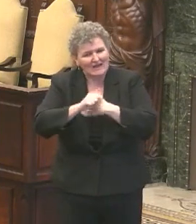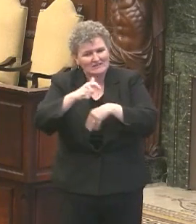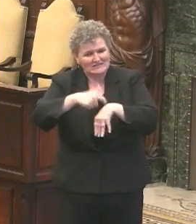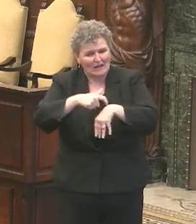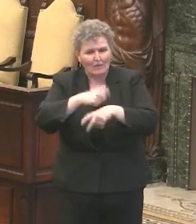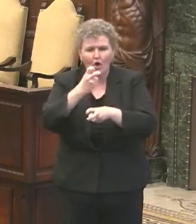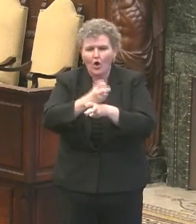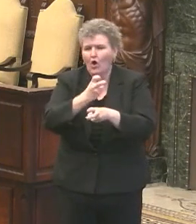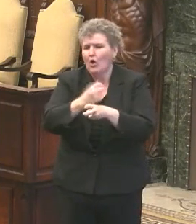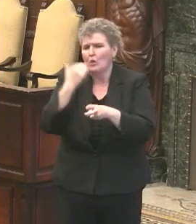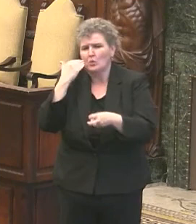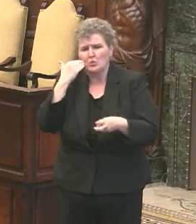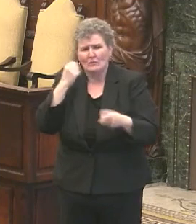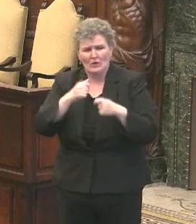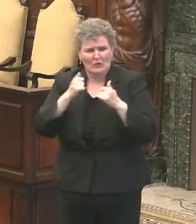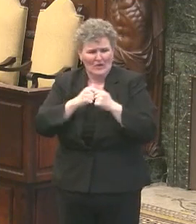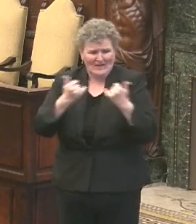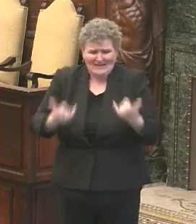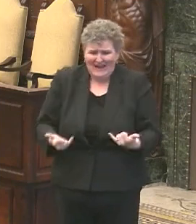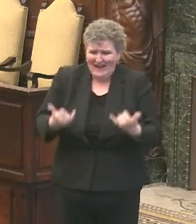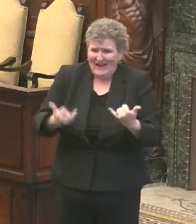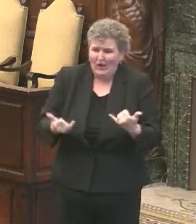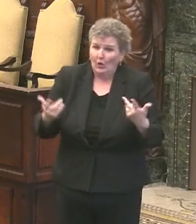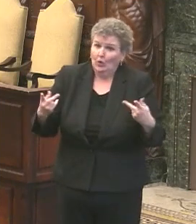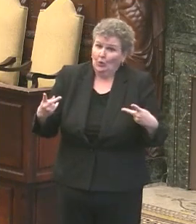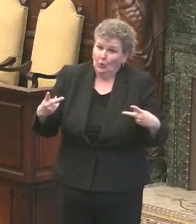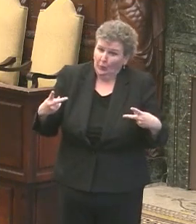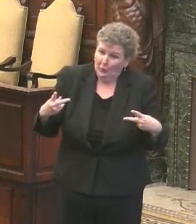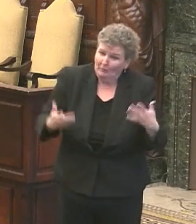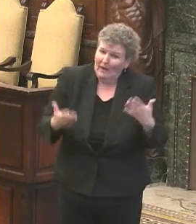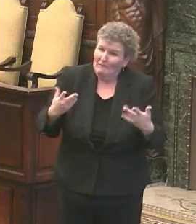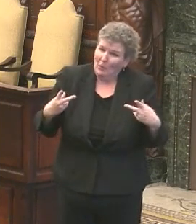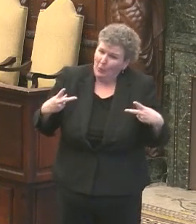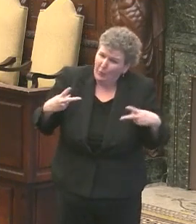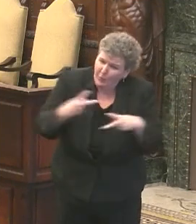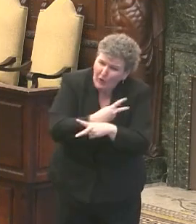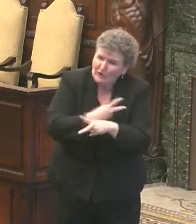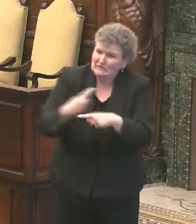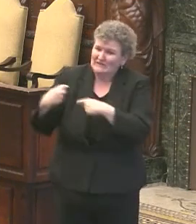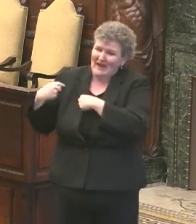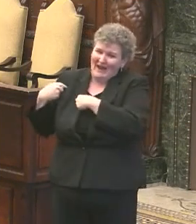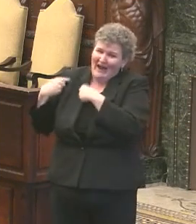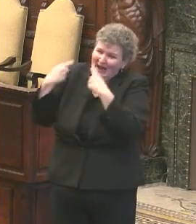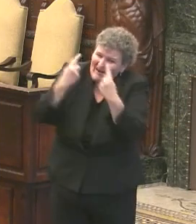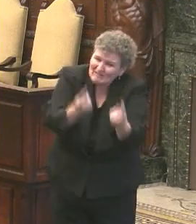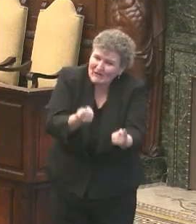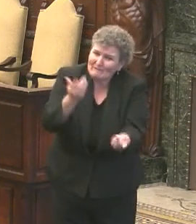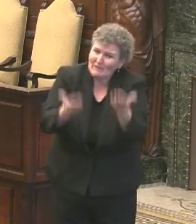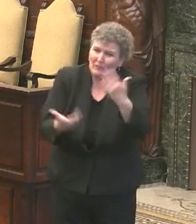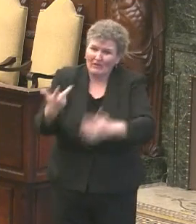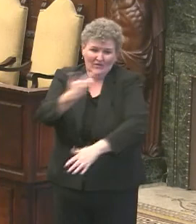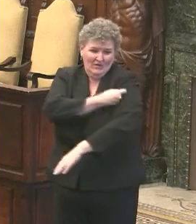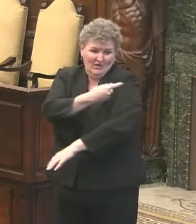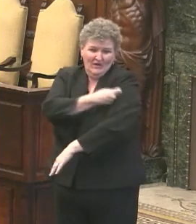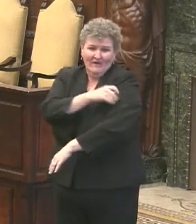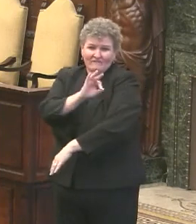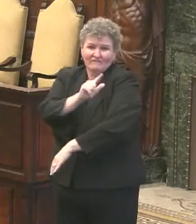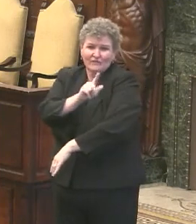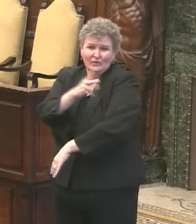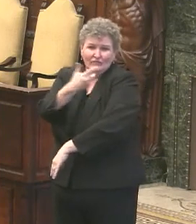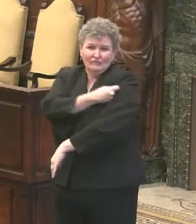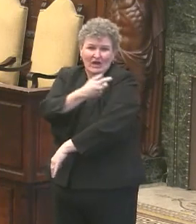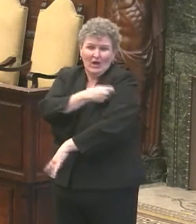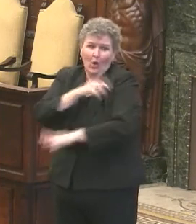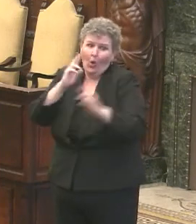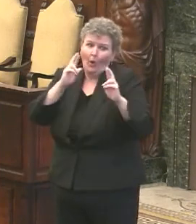epidemic, possibly the worst period of the entire epidemic. Now, we hope to have a vaccine soon, but much of this surge will happen before